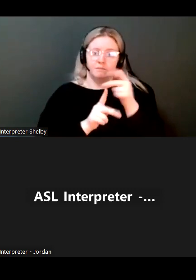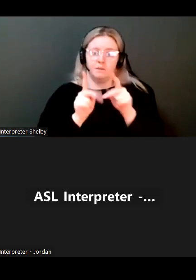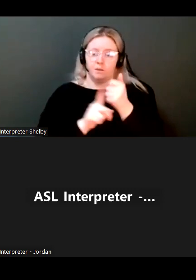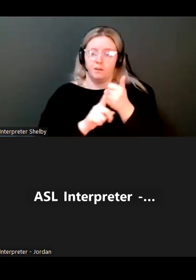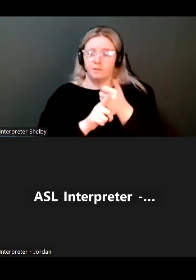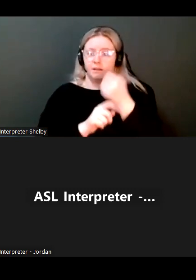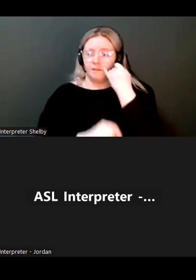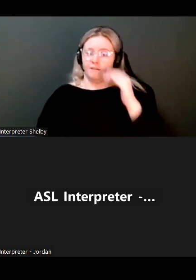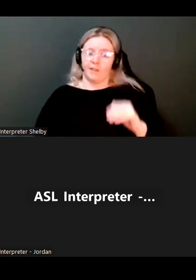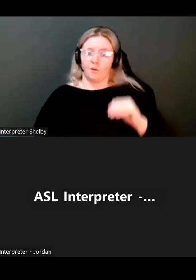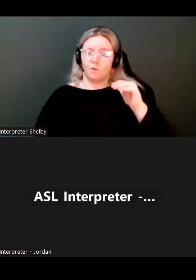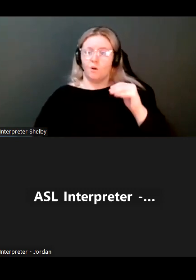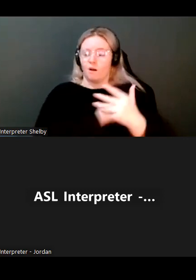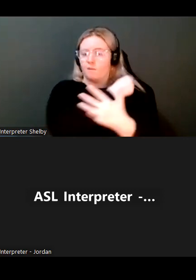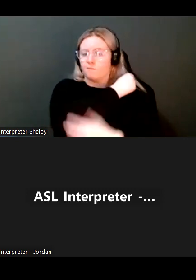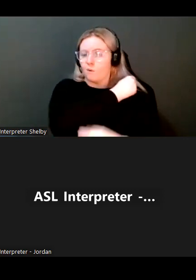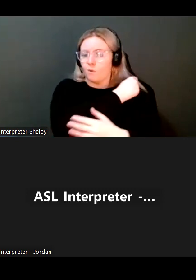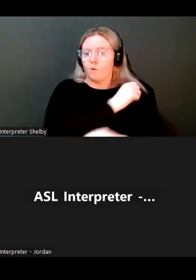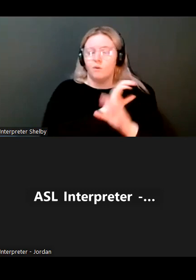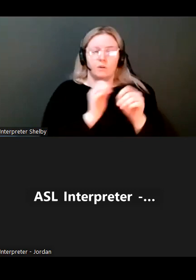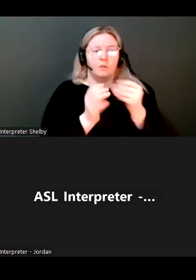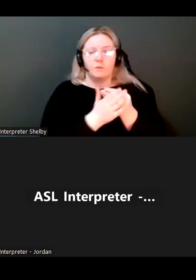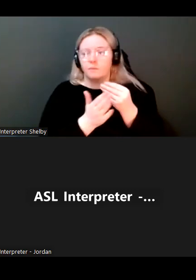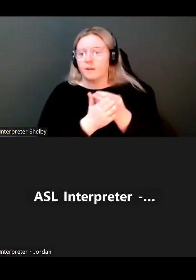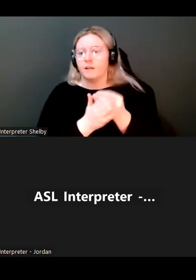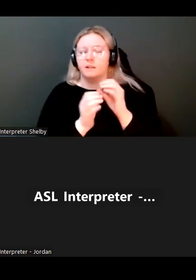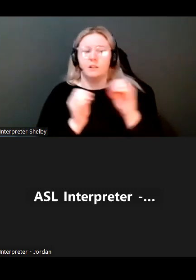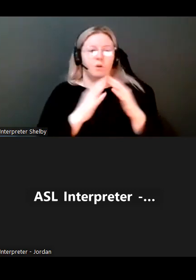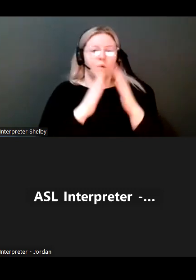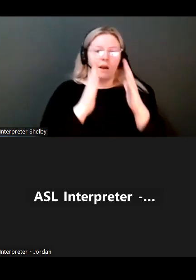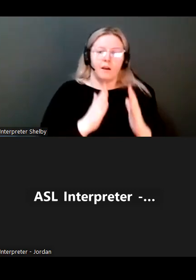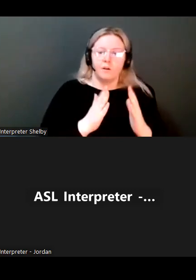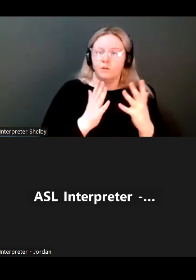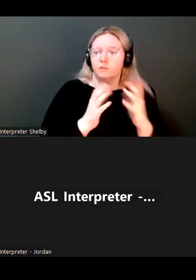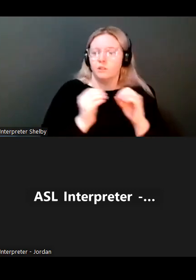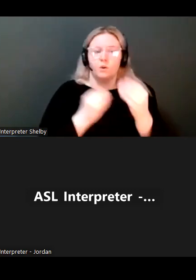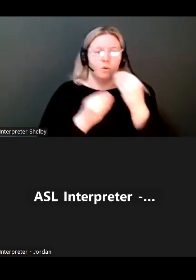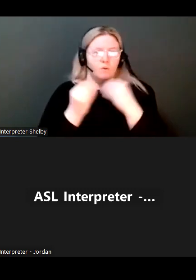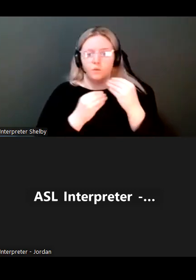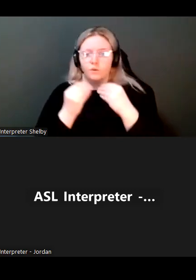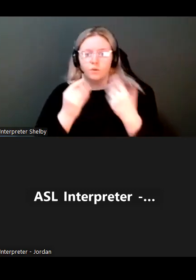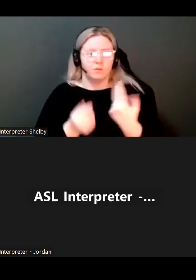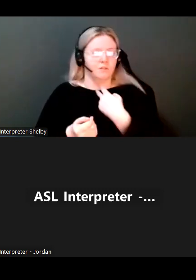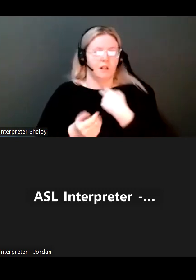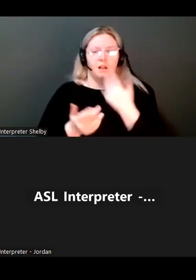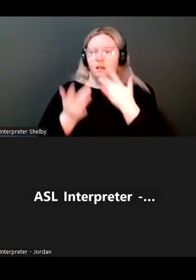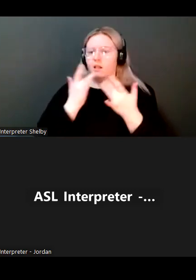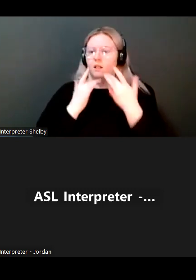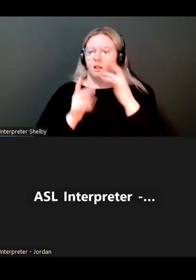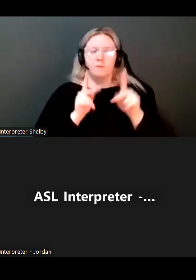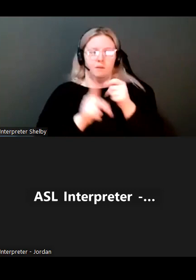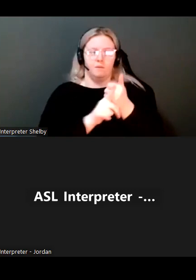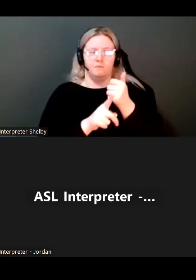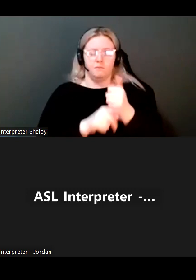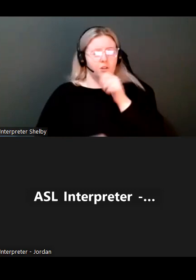you know, in poverty, if they don't have, you know, safe, affordable housing, if they don't have food security. Those individuals, through no fault of